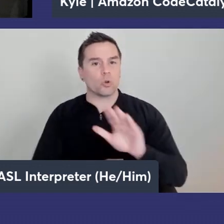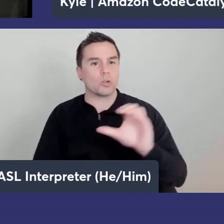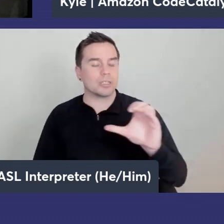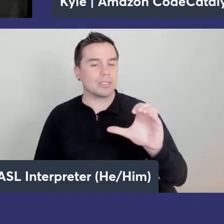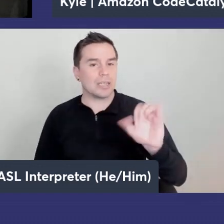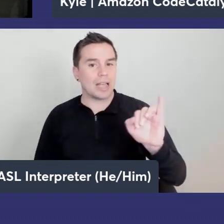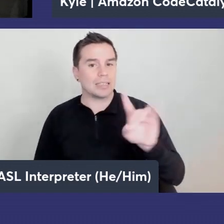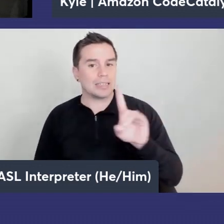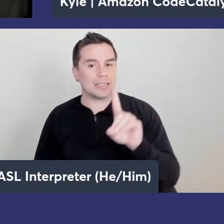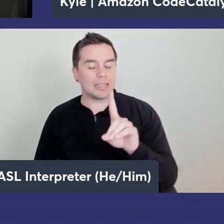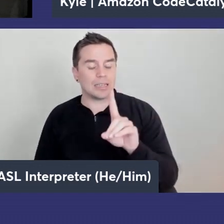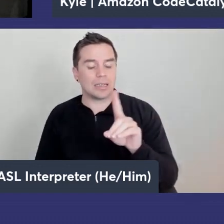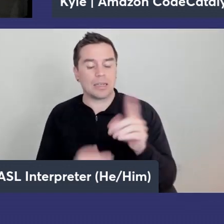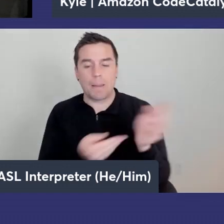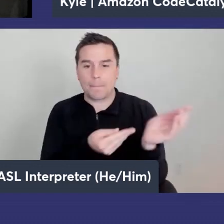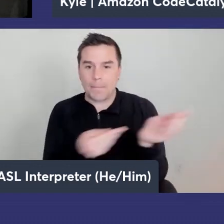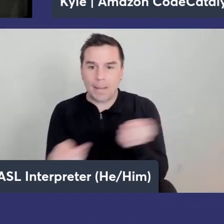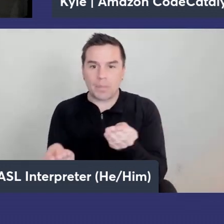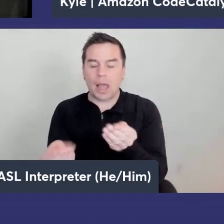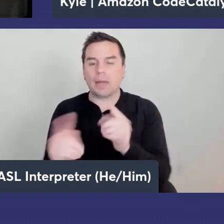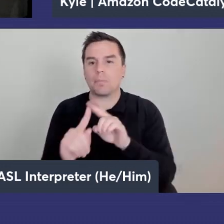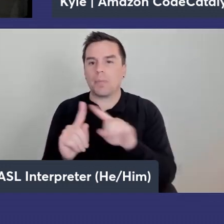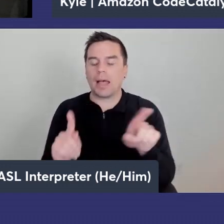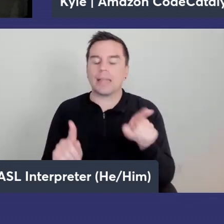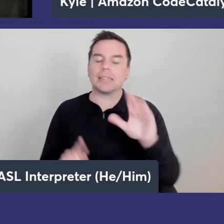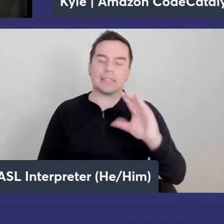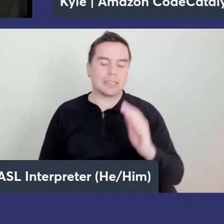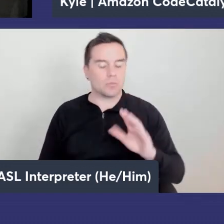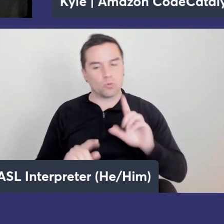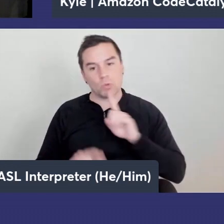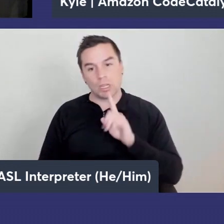in and get started with a pipeline